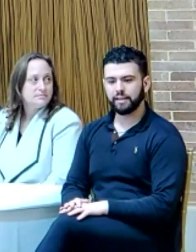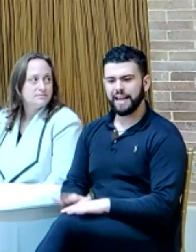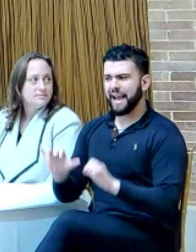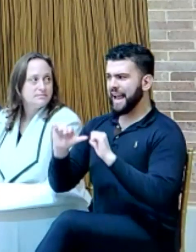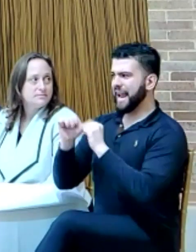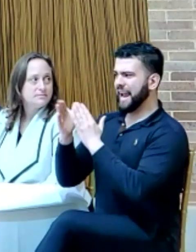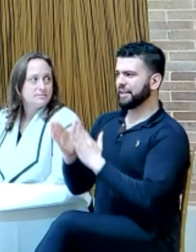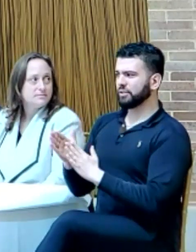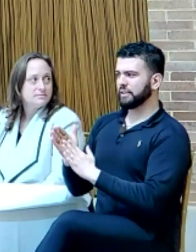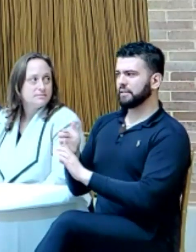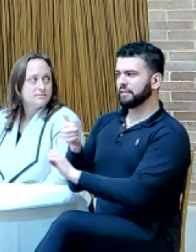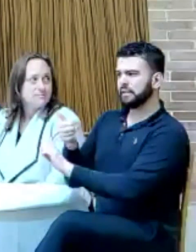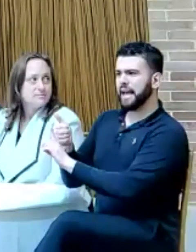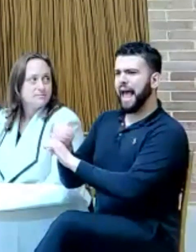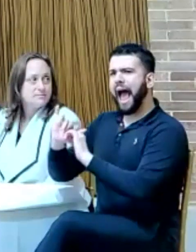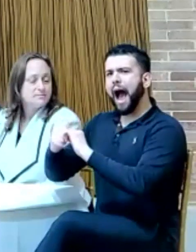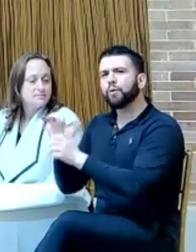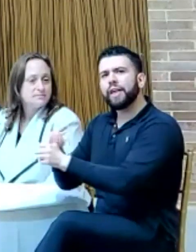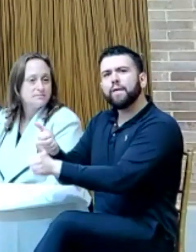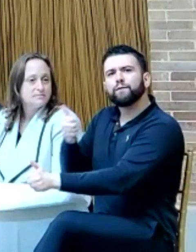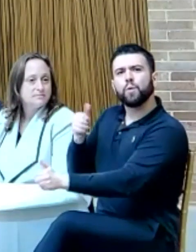discrimination in regard to